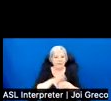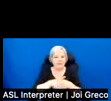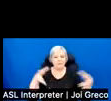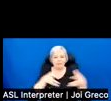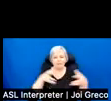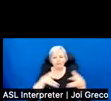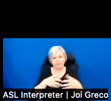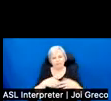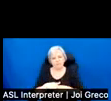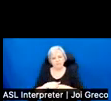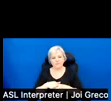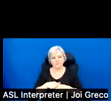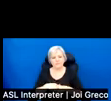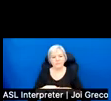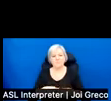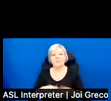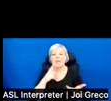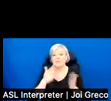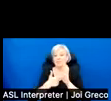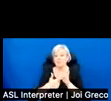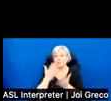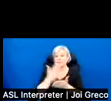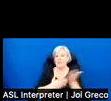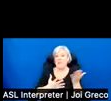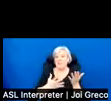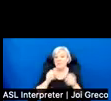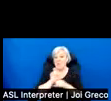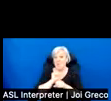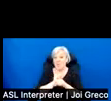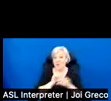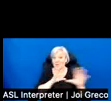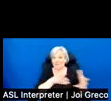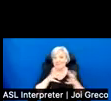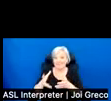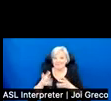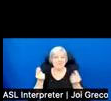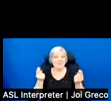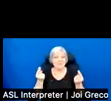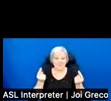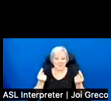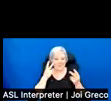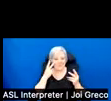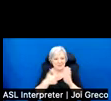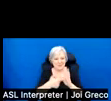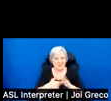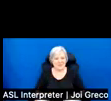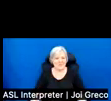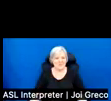So I'm now going to present some of the work done to analyze interdisciplinary collaboration in the context of BDT.